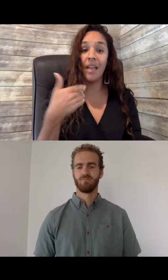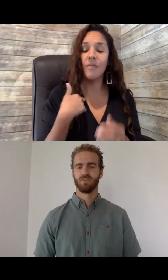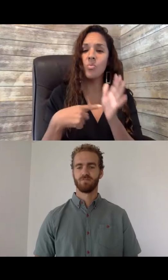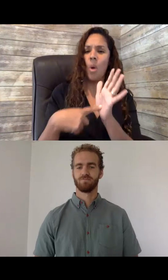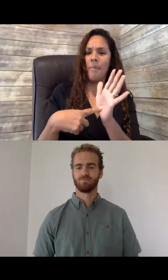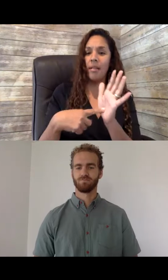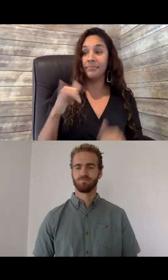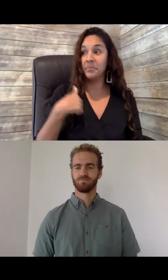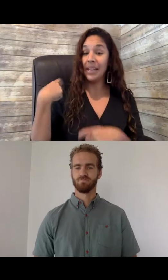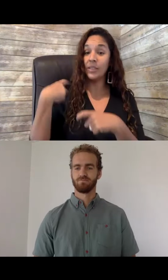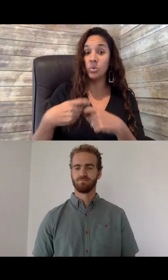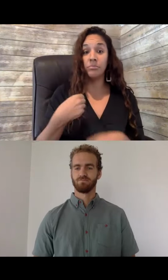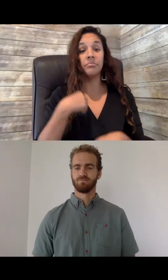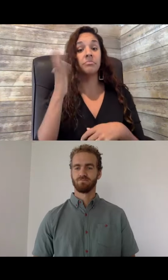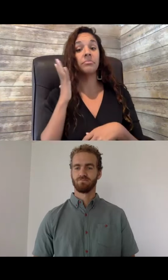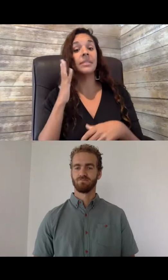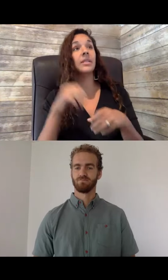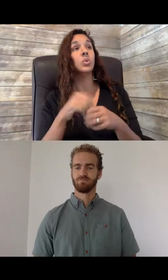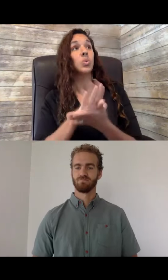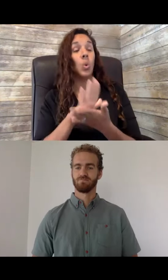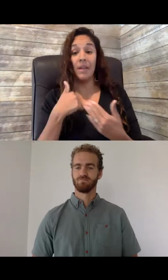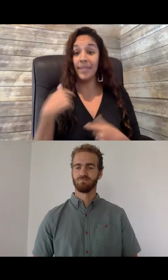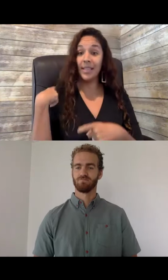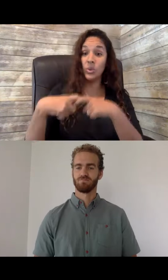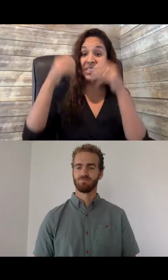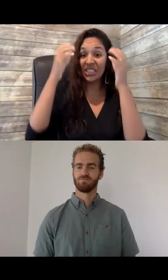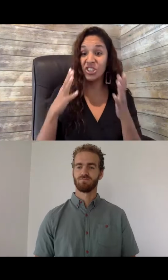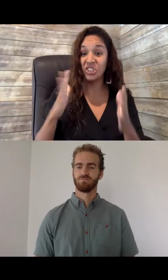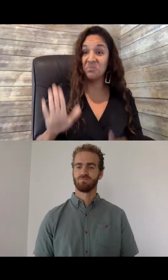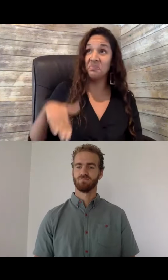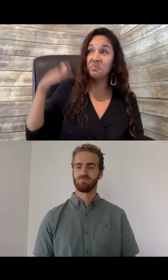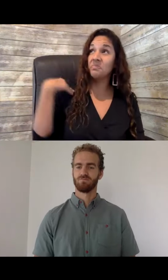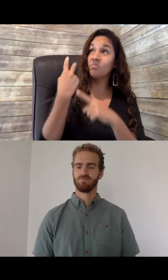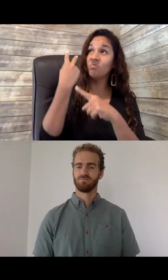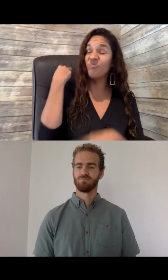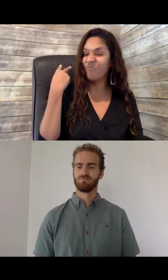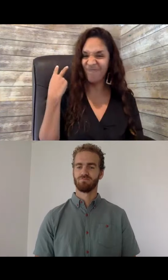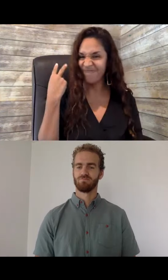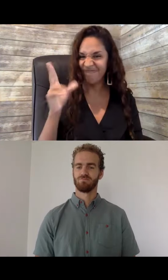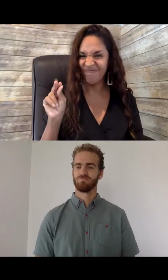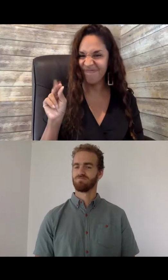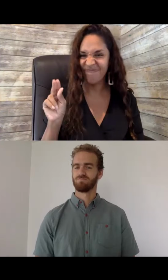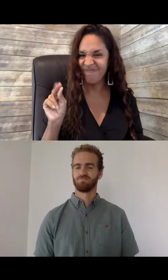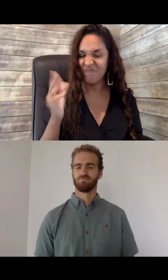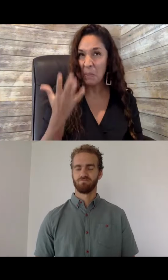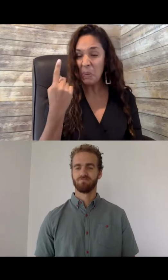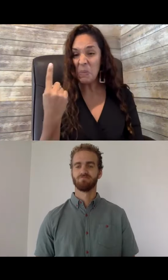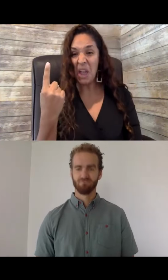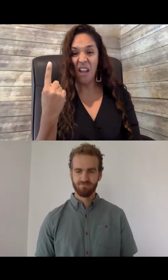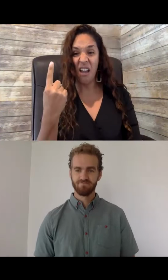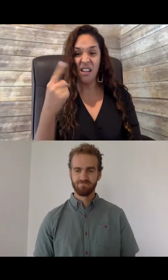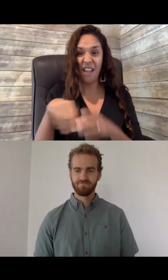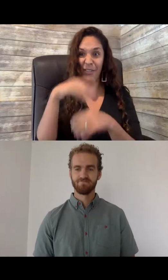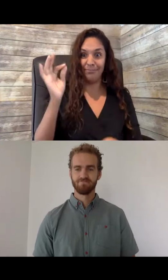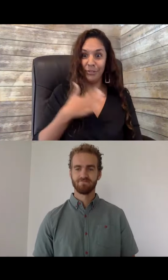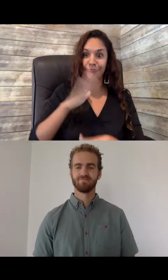the same race? Did you have role models? As a Latina, did I have a Latina teacher growing up? Looking back, no, I